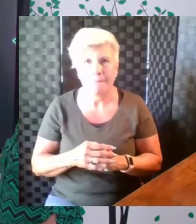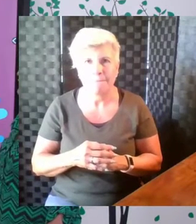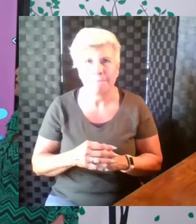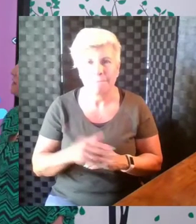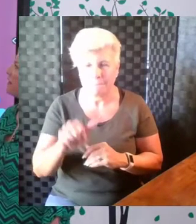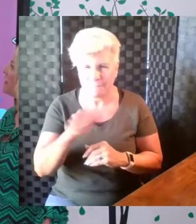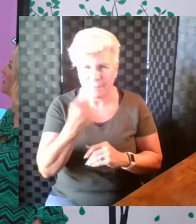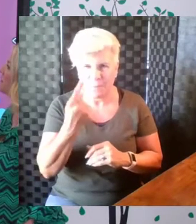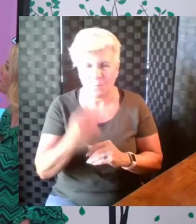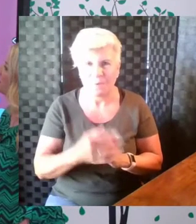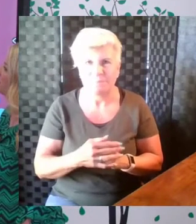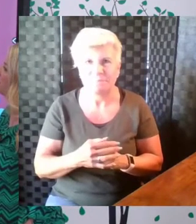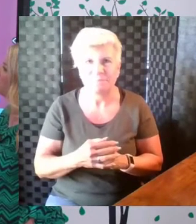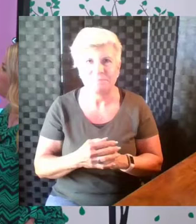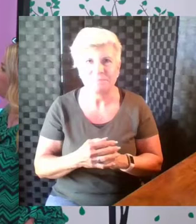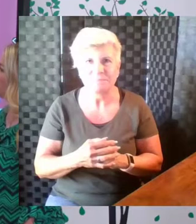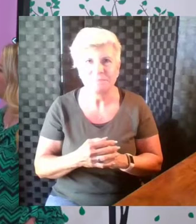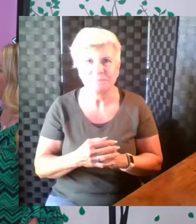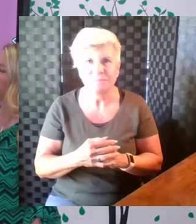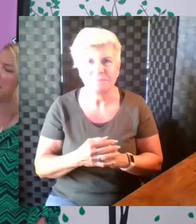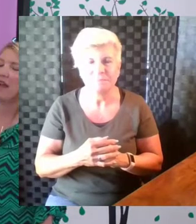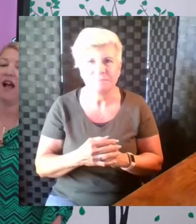Let's try another one.